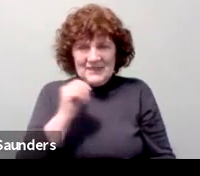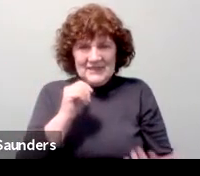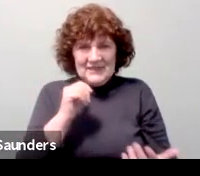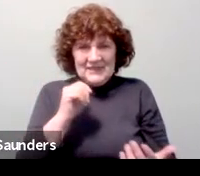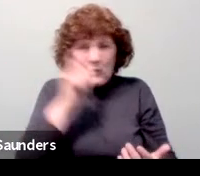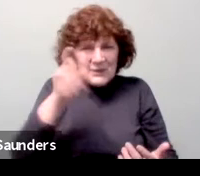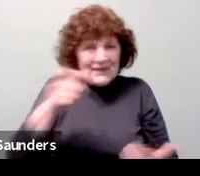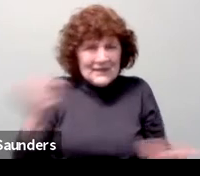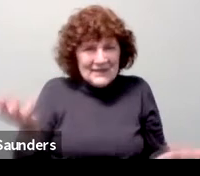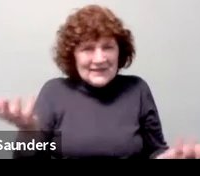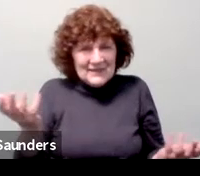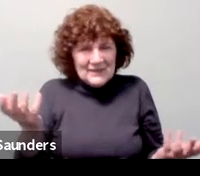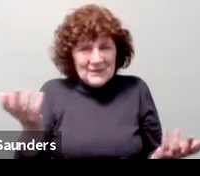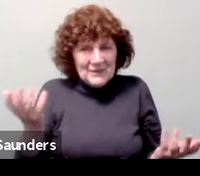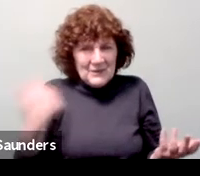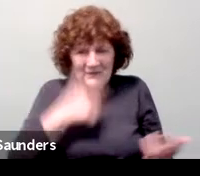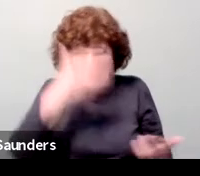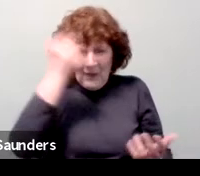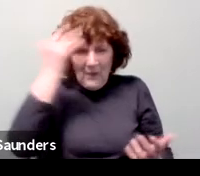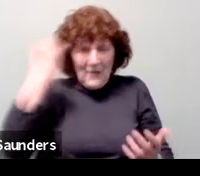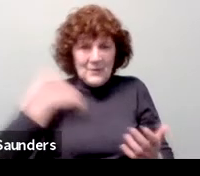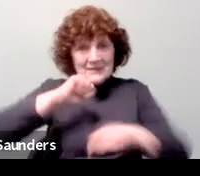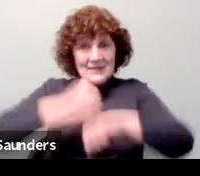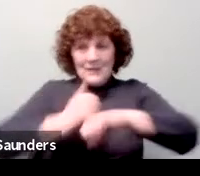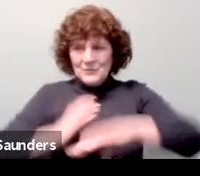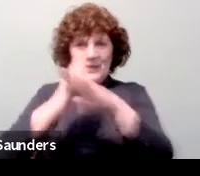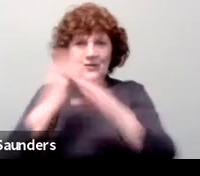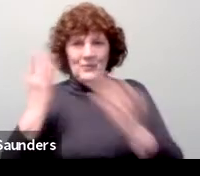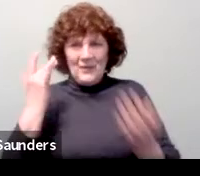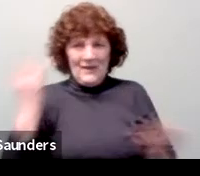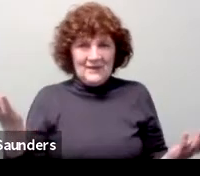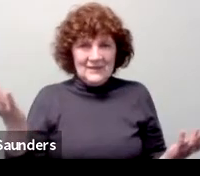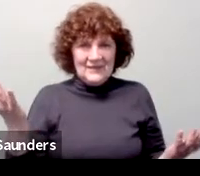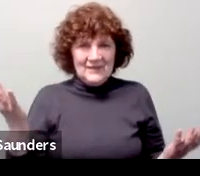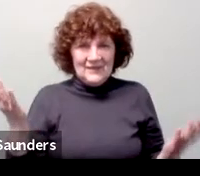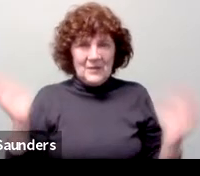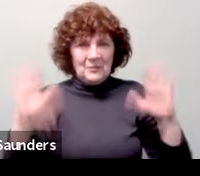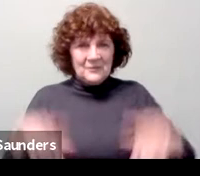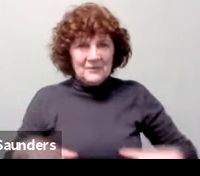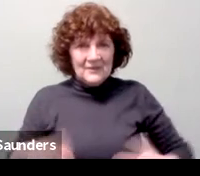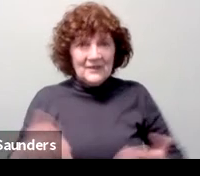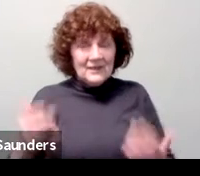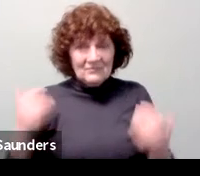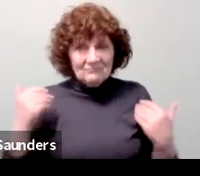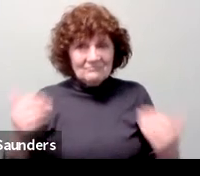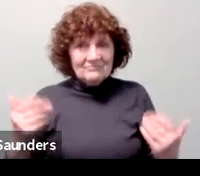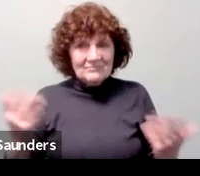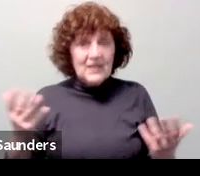recall why we put them there in the first place. And perhaps during the course of this